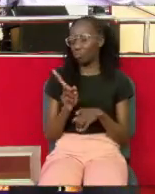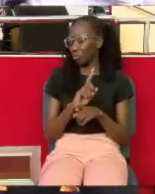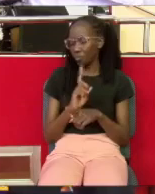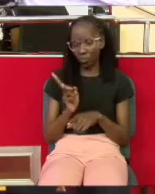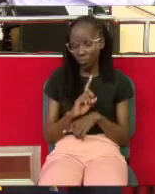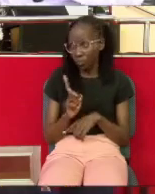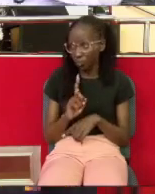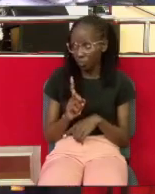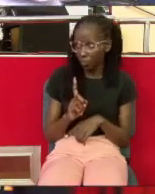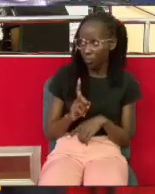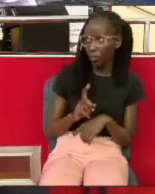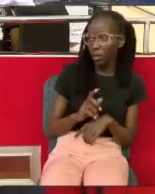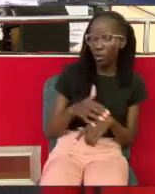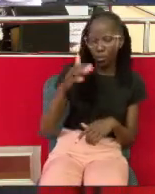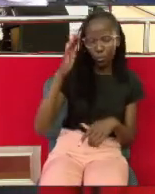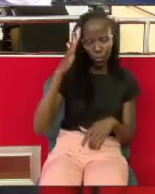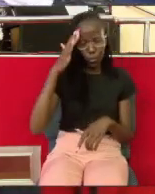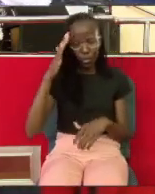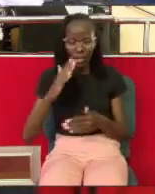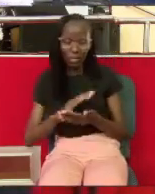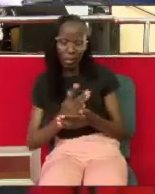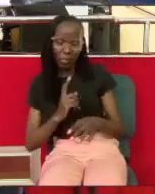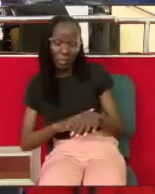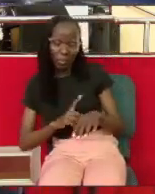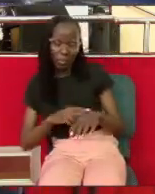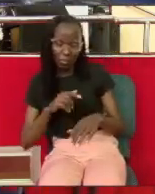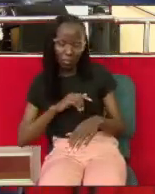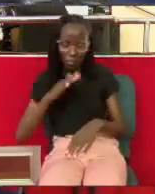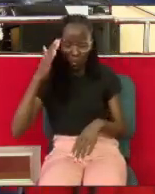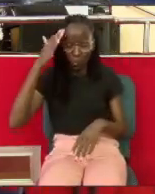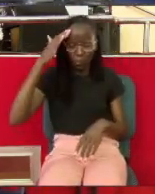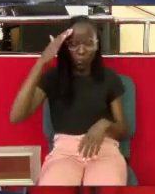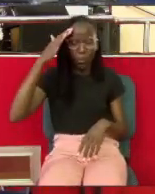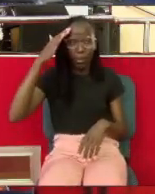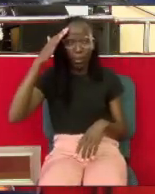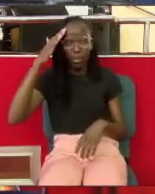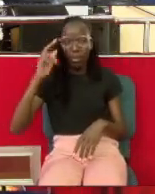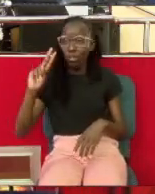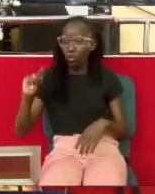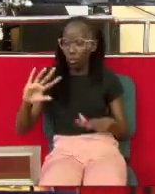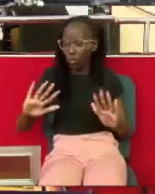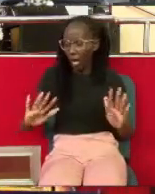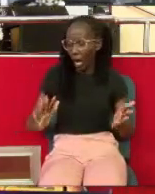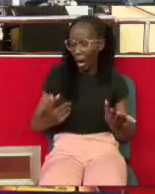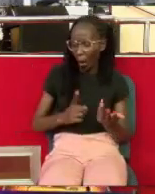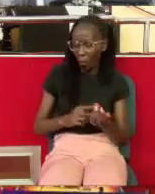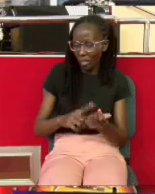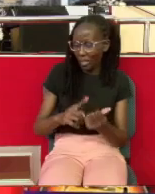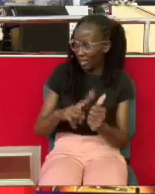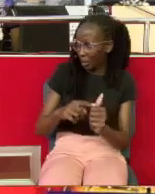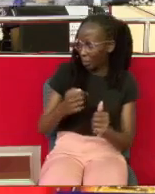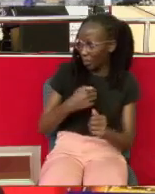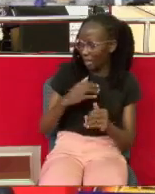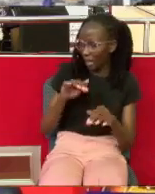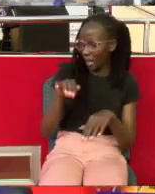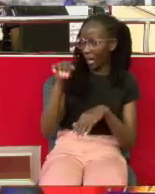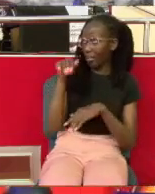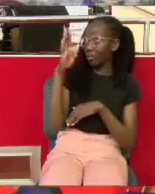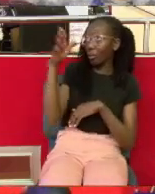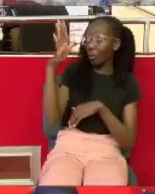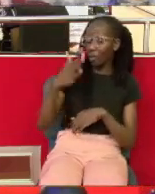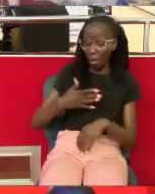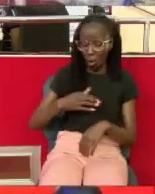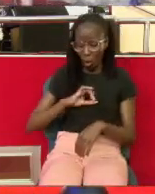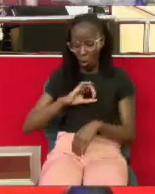You know, over time I have realized that it's not how much I ask of God of my own things. Sio